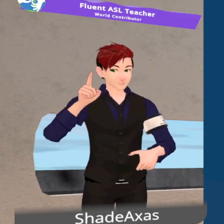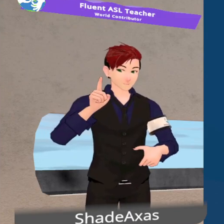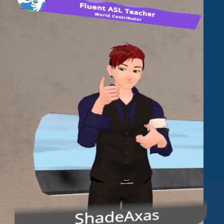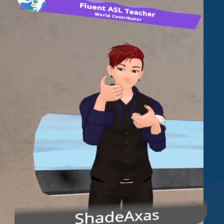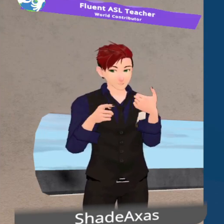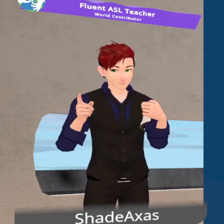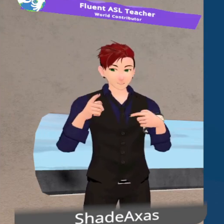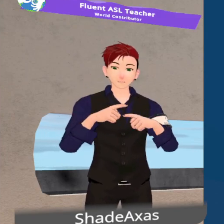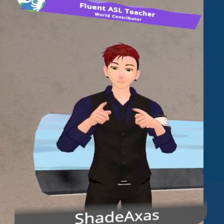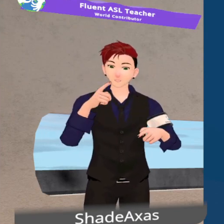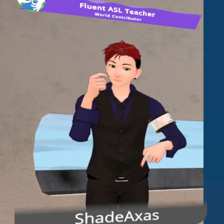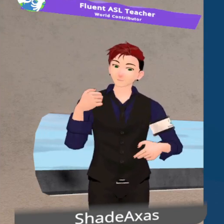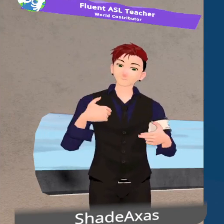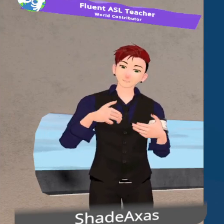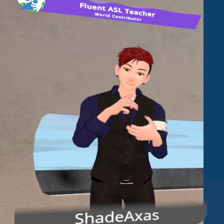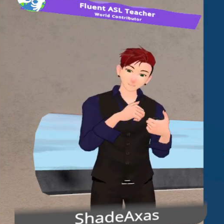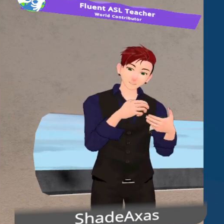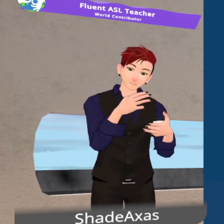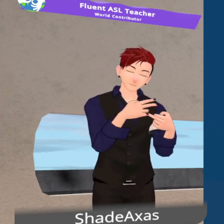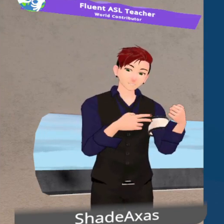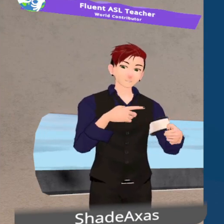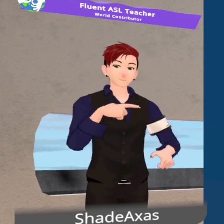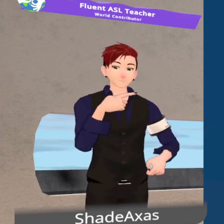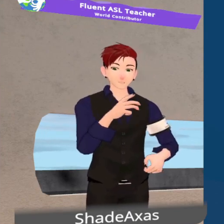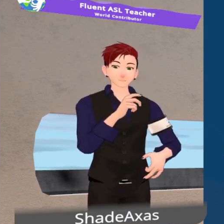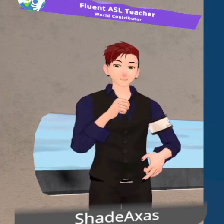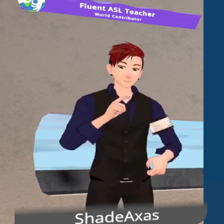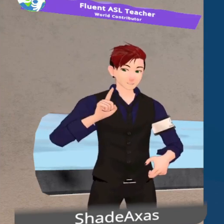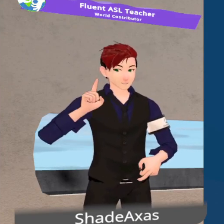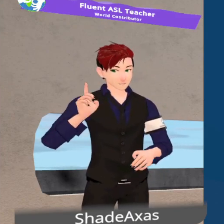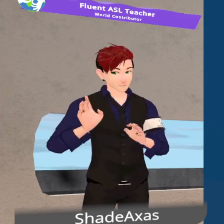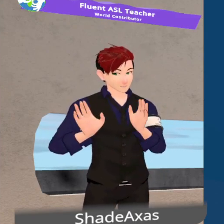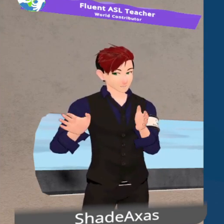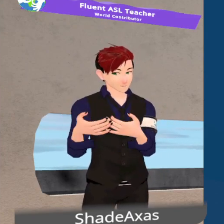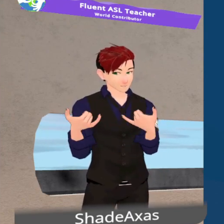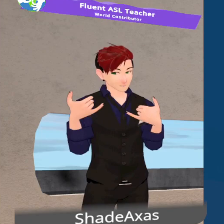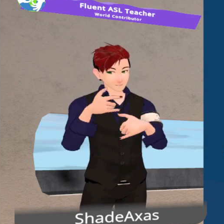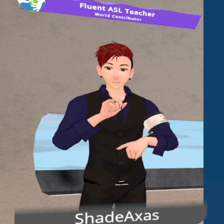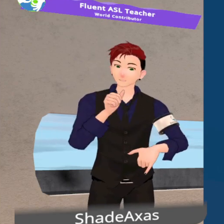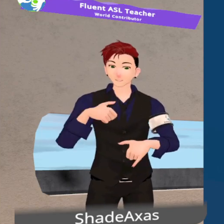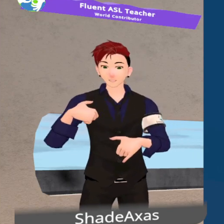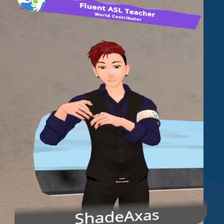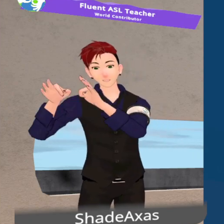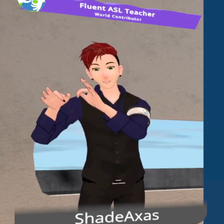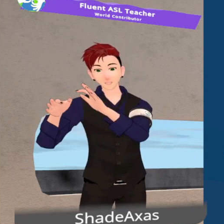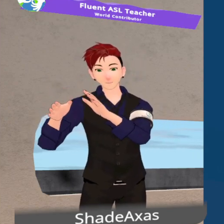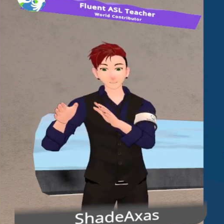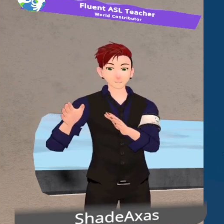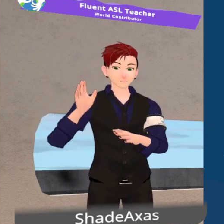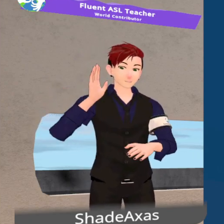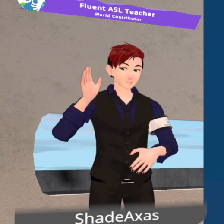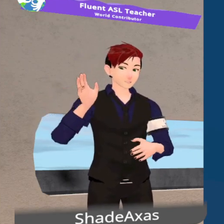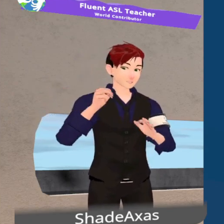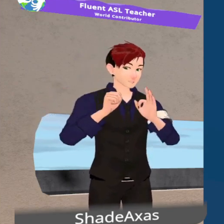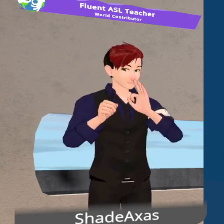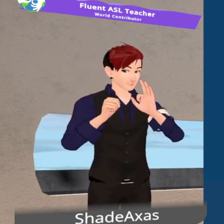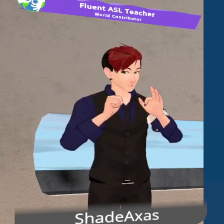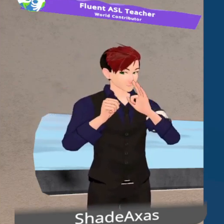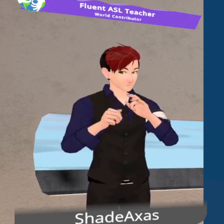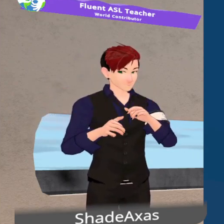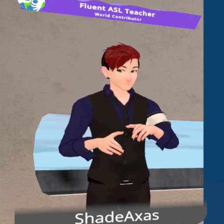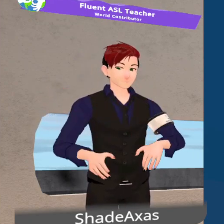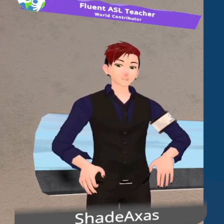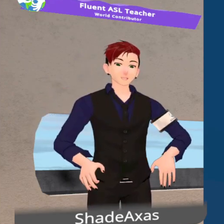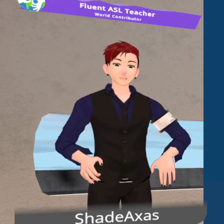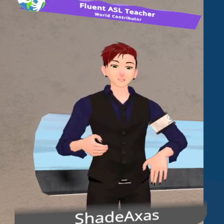accommodating for anyone, but because we have a mixture of both hearing and deaf in the room today, and I don't have an interpreter, I'm going to